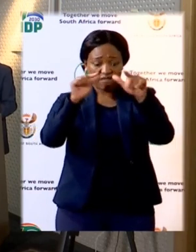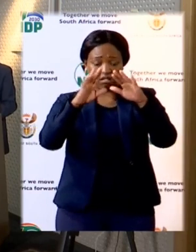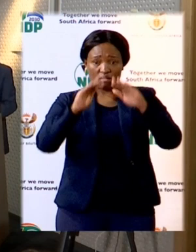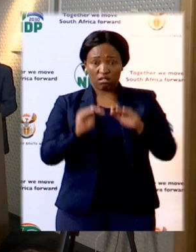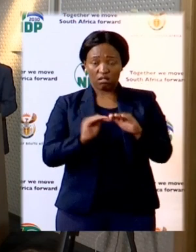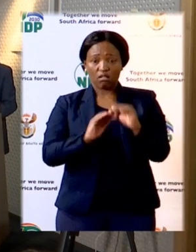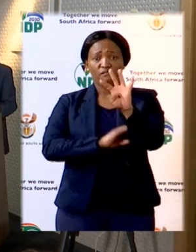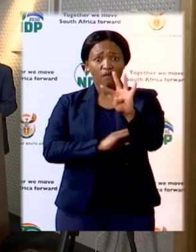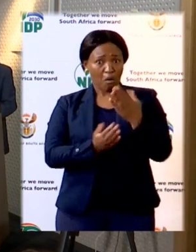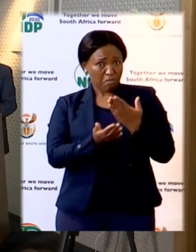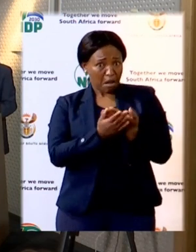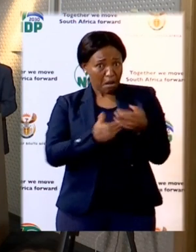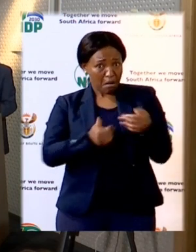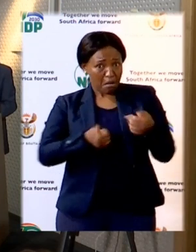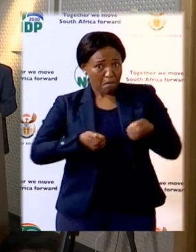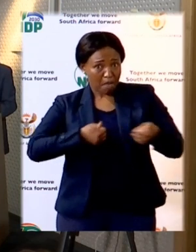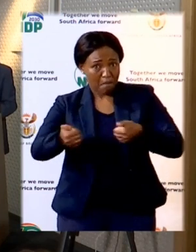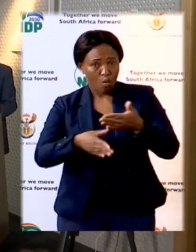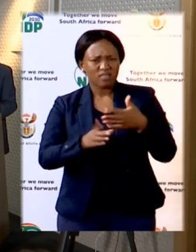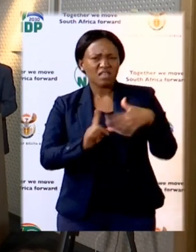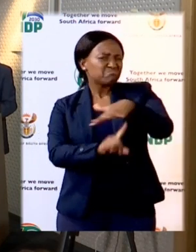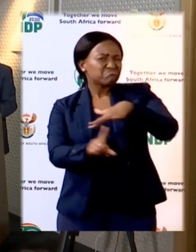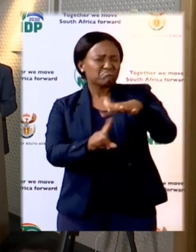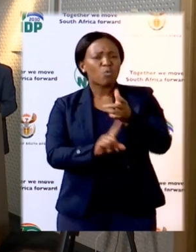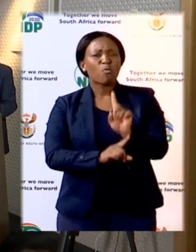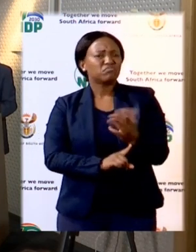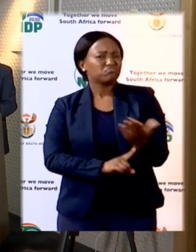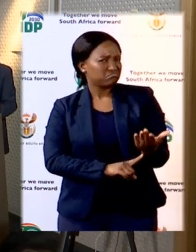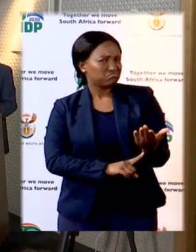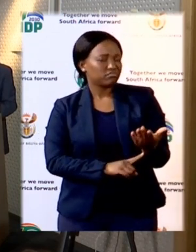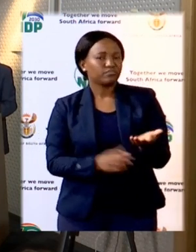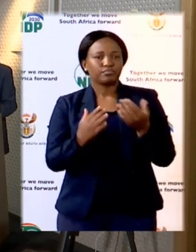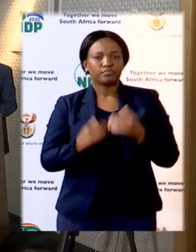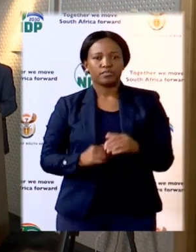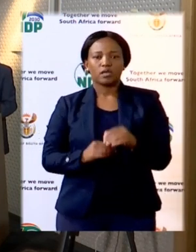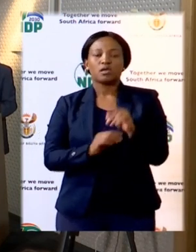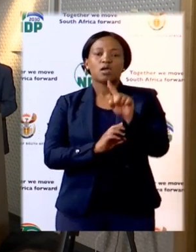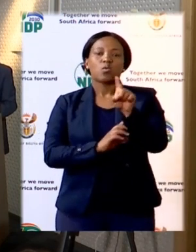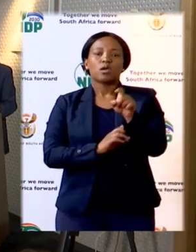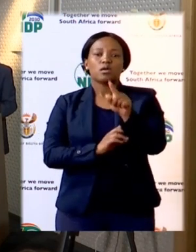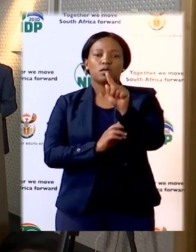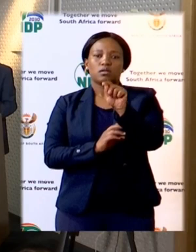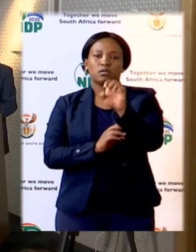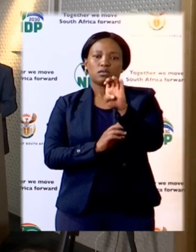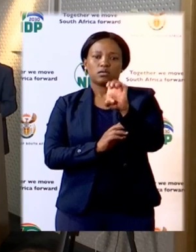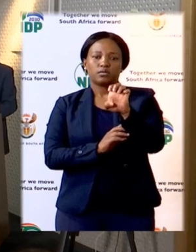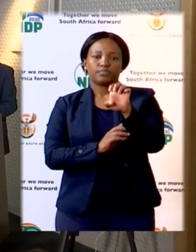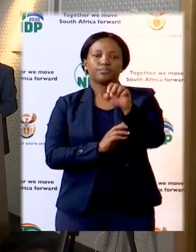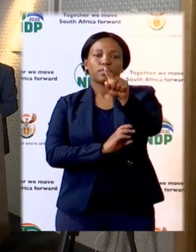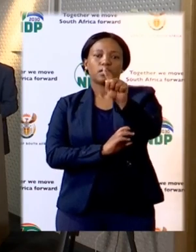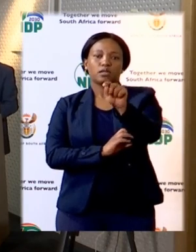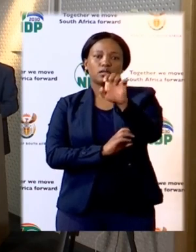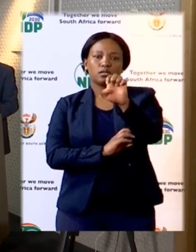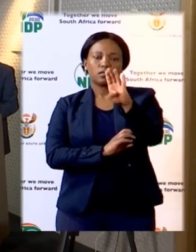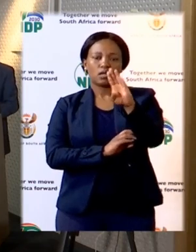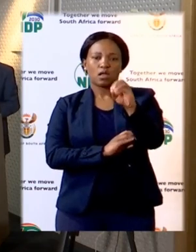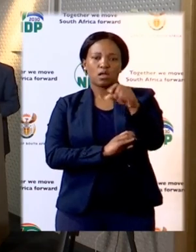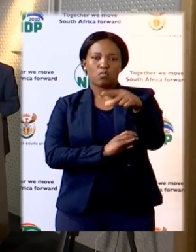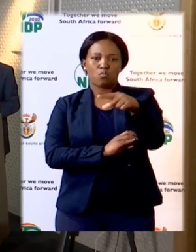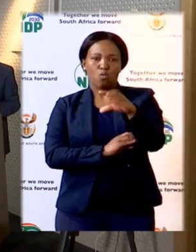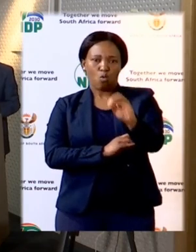and circumstances will that be? Then there is a question from Deboho Monyo from Radio